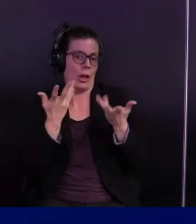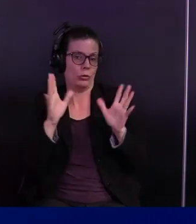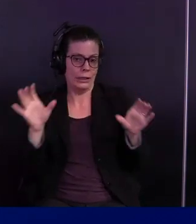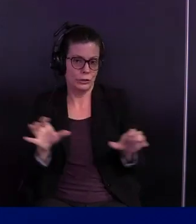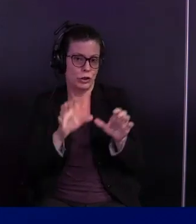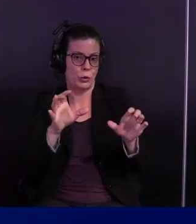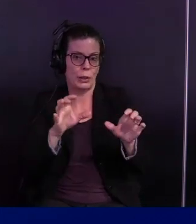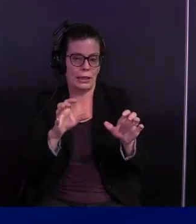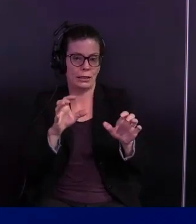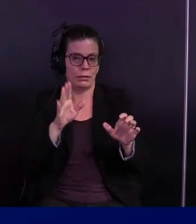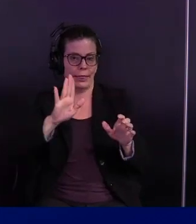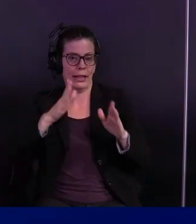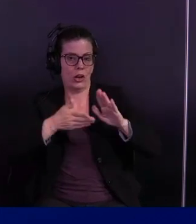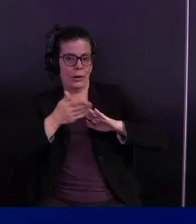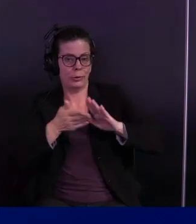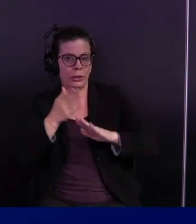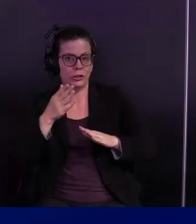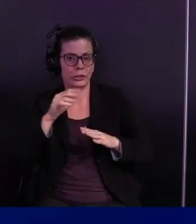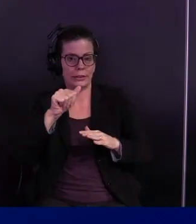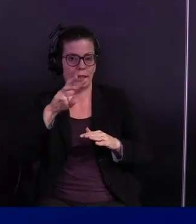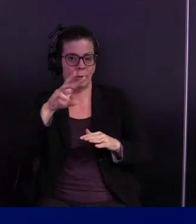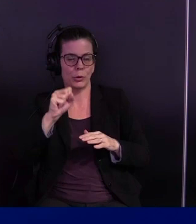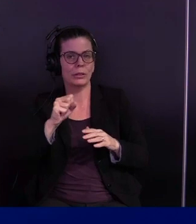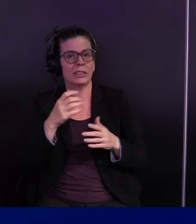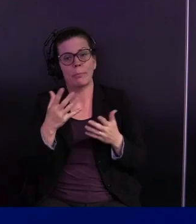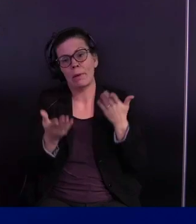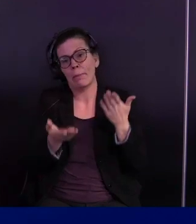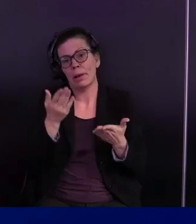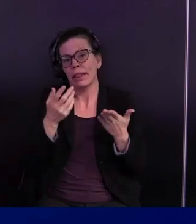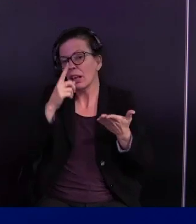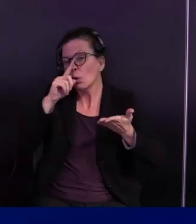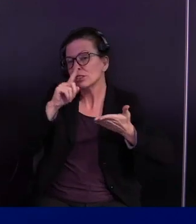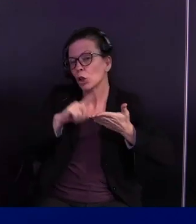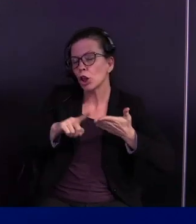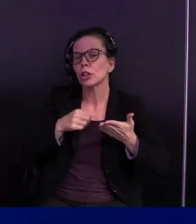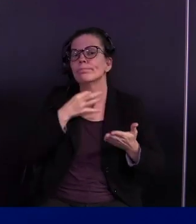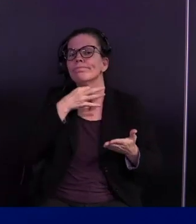doing their operations in AWS, and maybe they want to look into this.